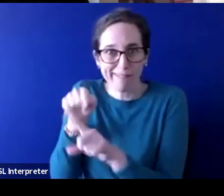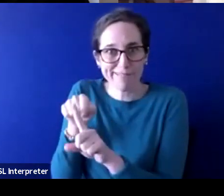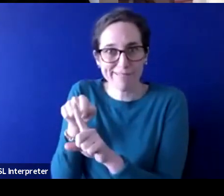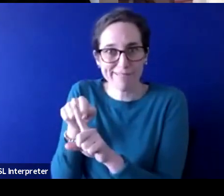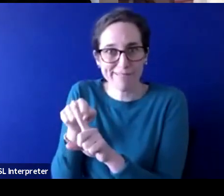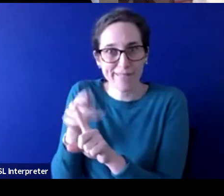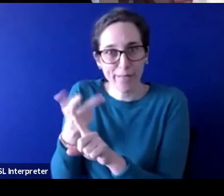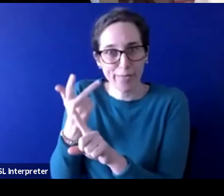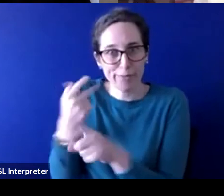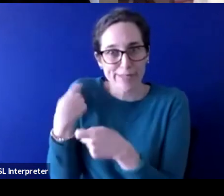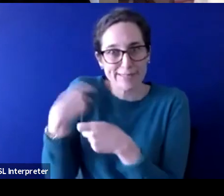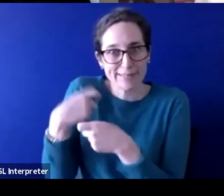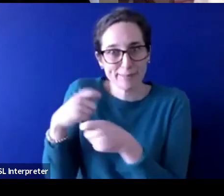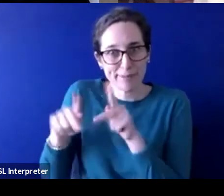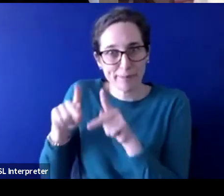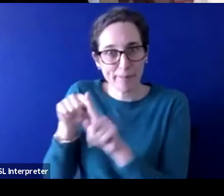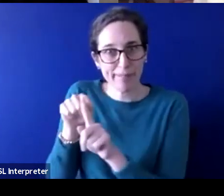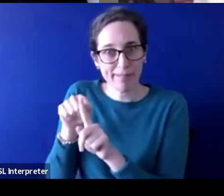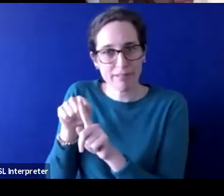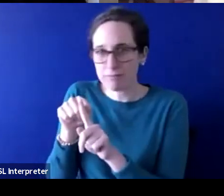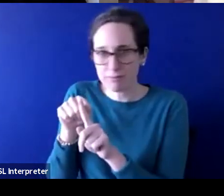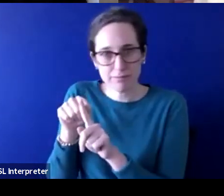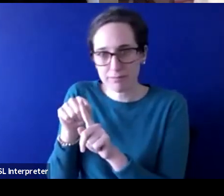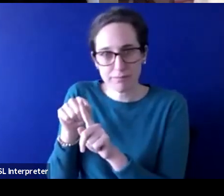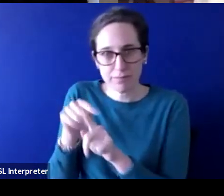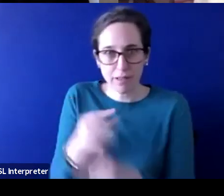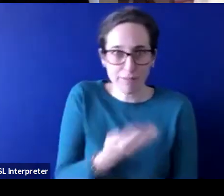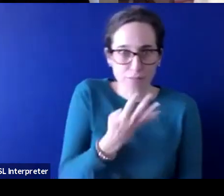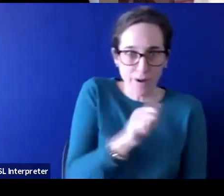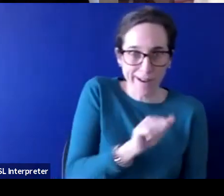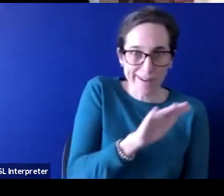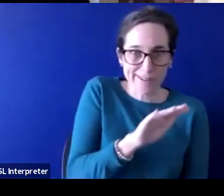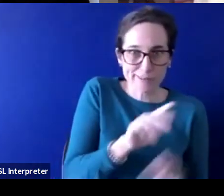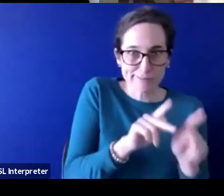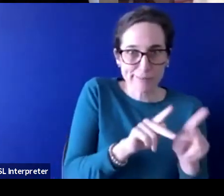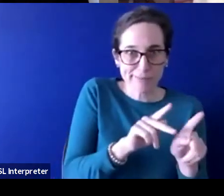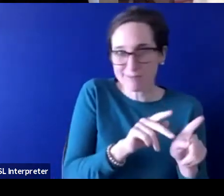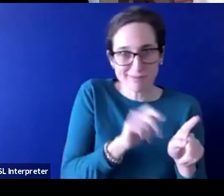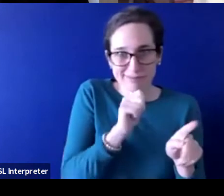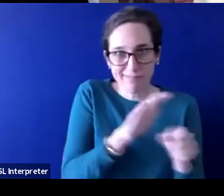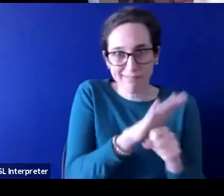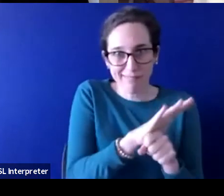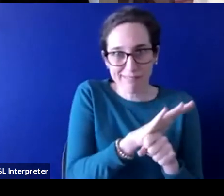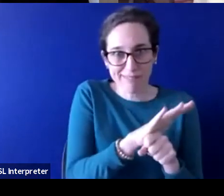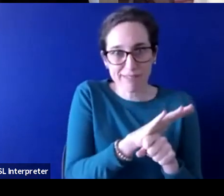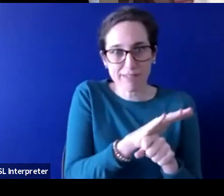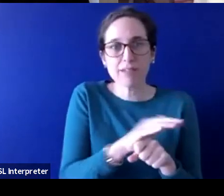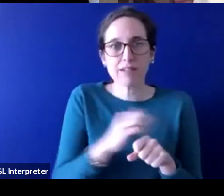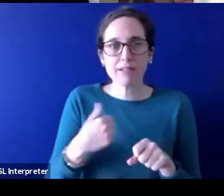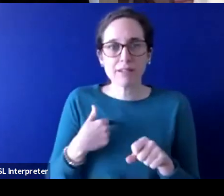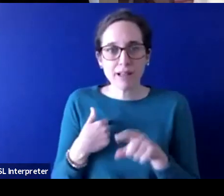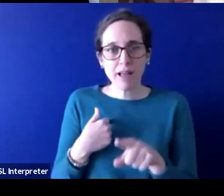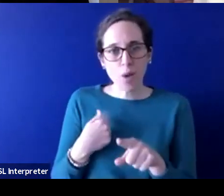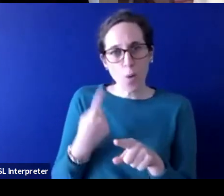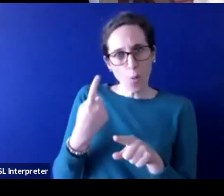people, or we got like, you know, four Asian people. Like, that's what it is. Like, I was just watching this interview with Kent Powers, who's the writer